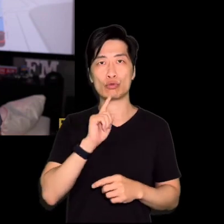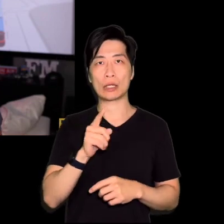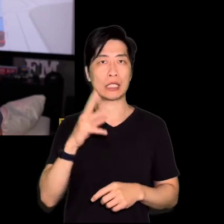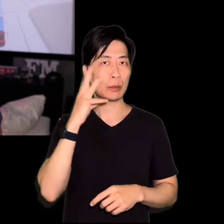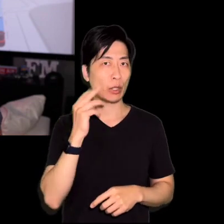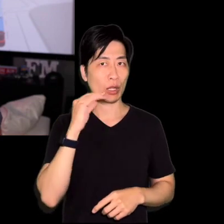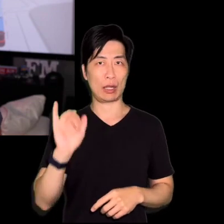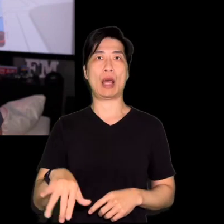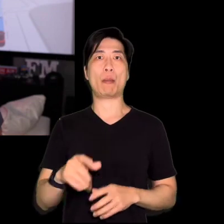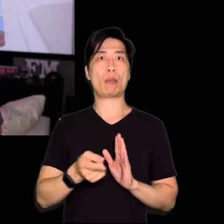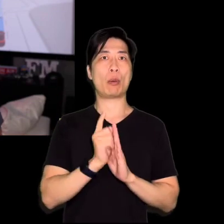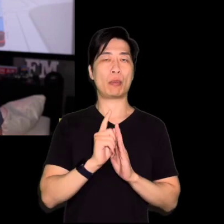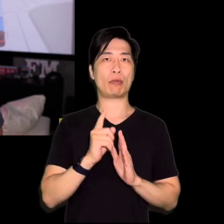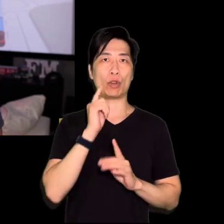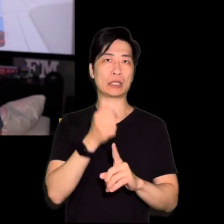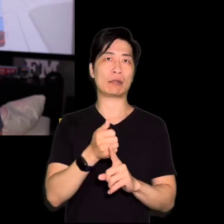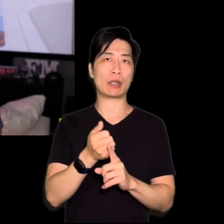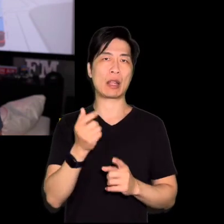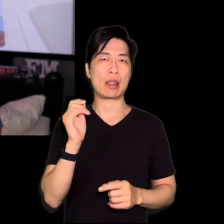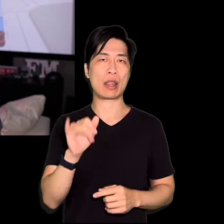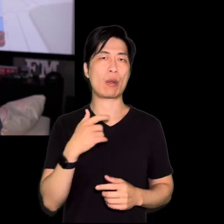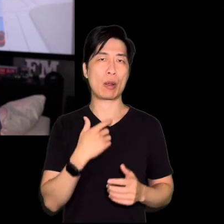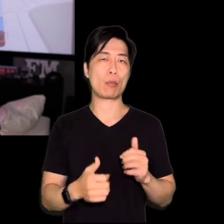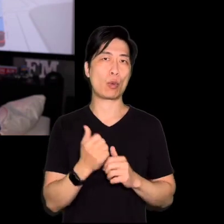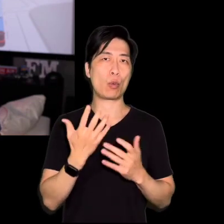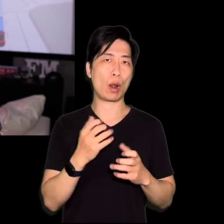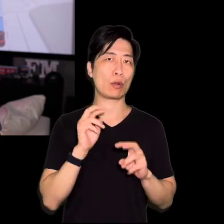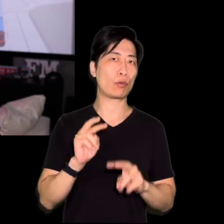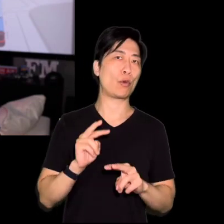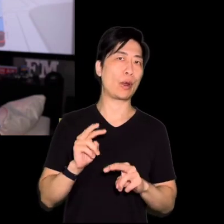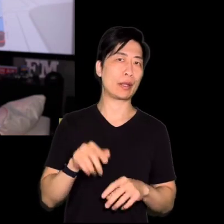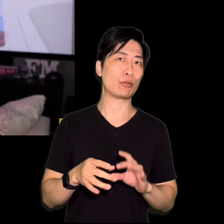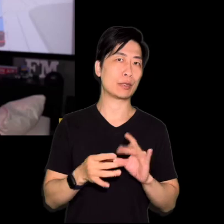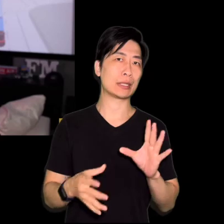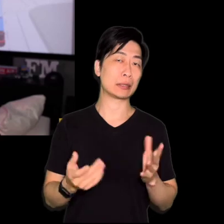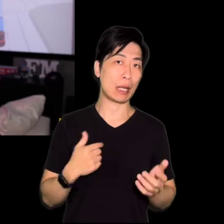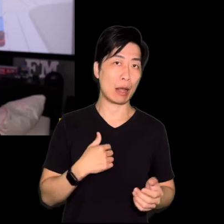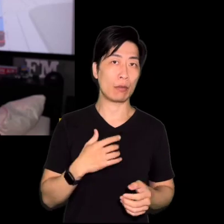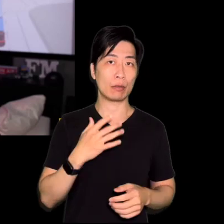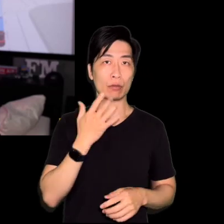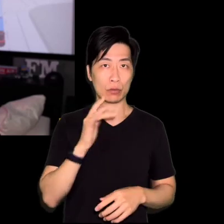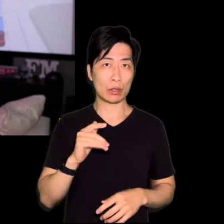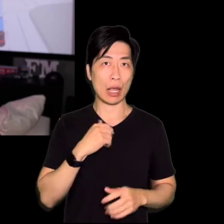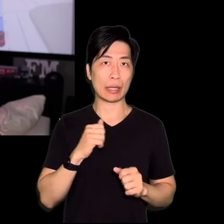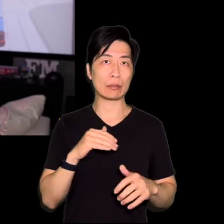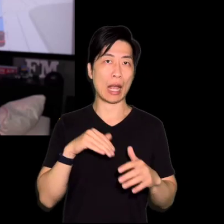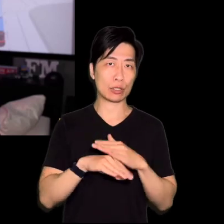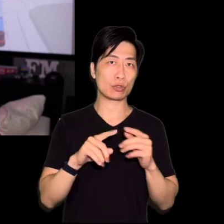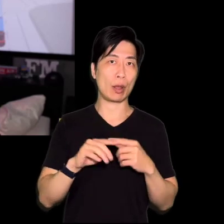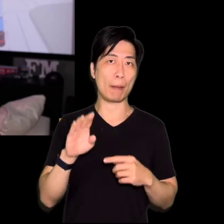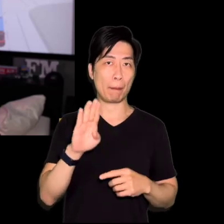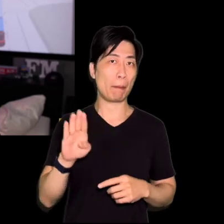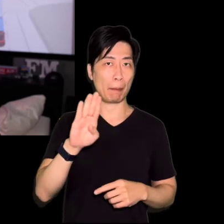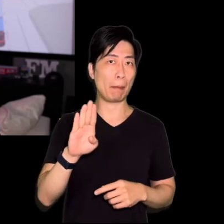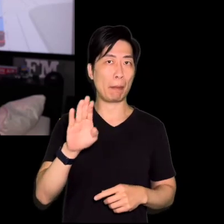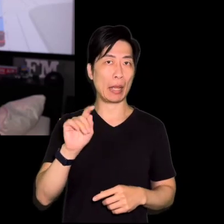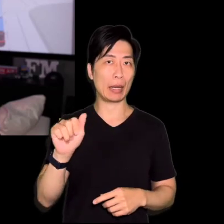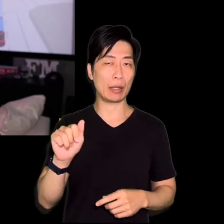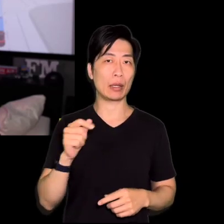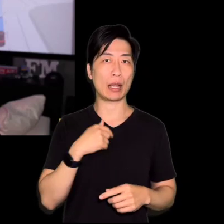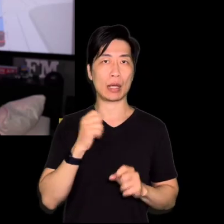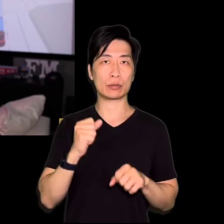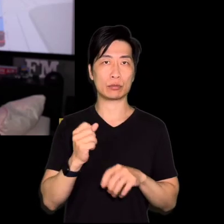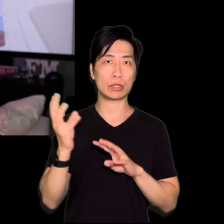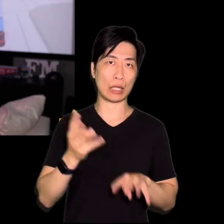And that's what I'm most looking forward to with this release. Is I'm fortunate enough to have access to the beta. I'm fortunate enough to be able to download that on my car. And